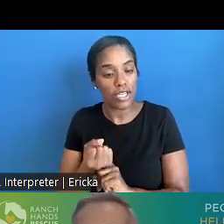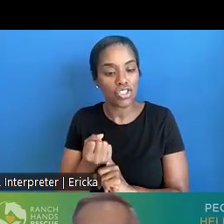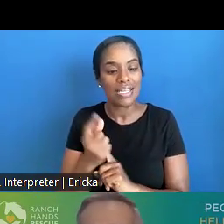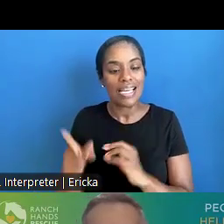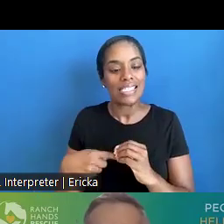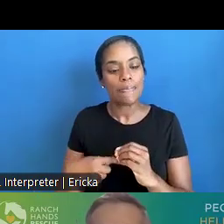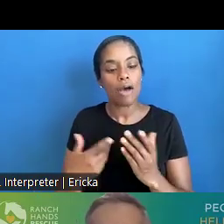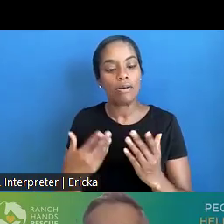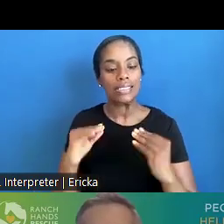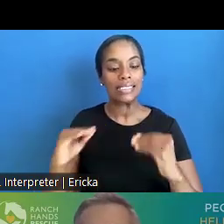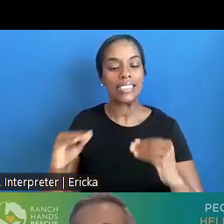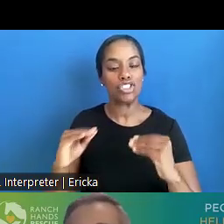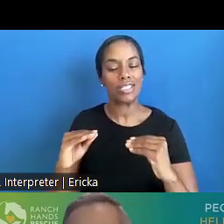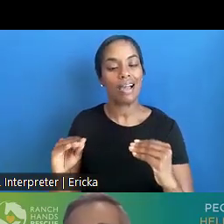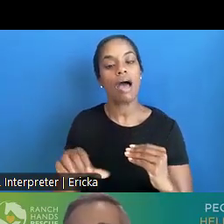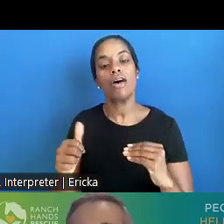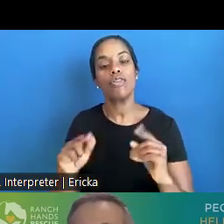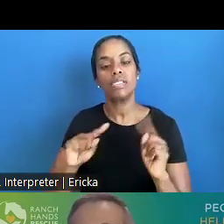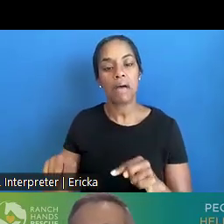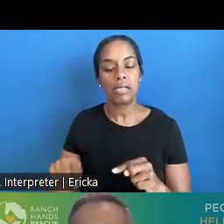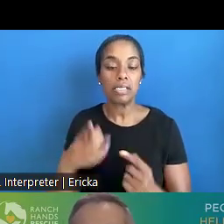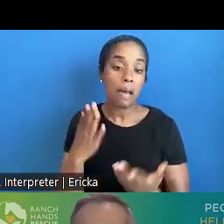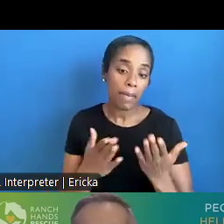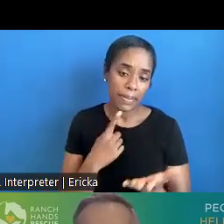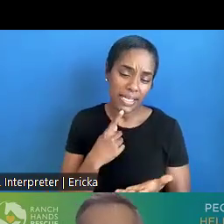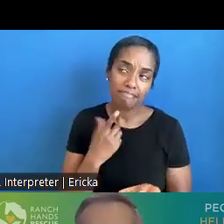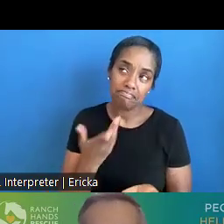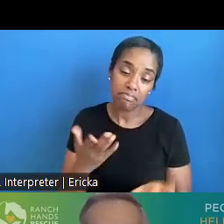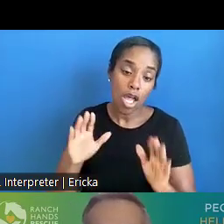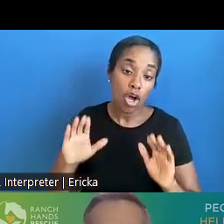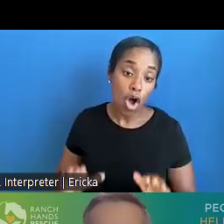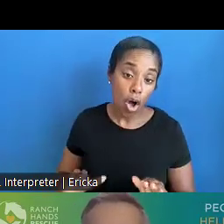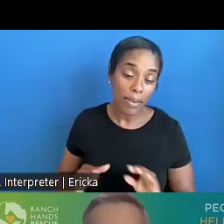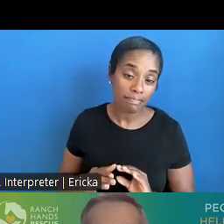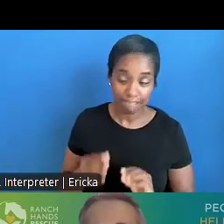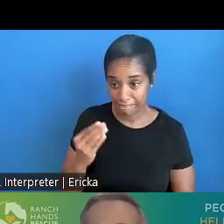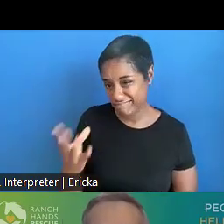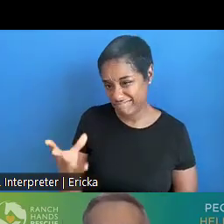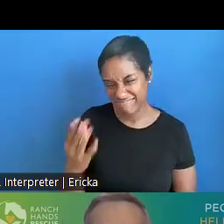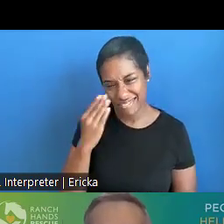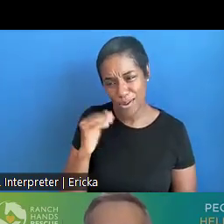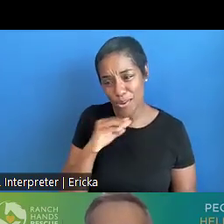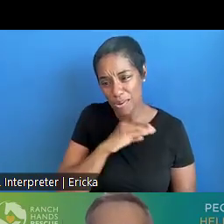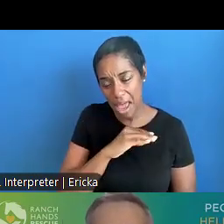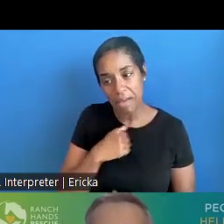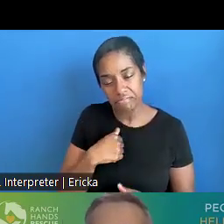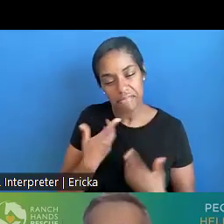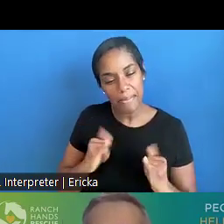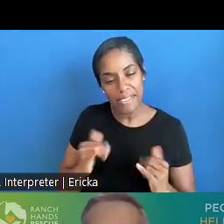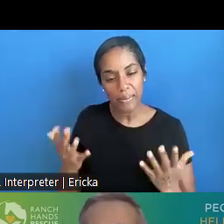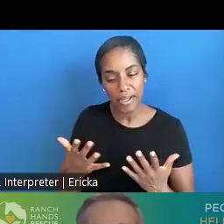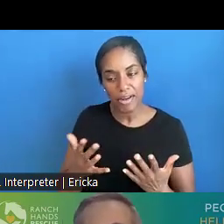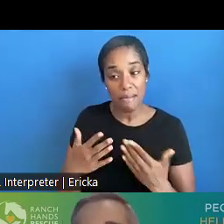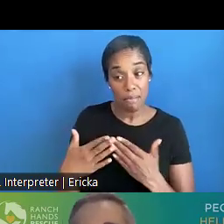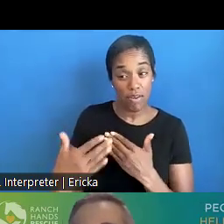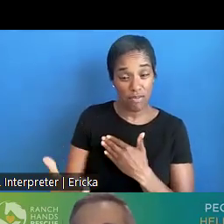steady reinforcement of, yeah, I know that you lied, but I'm still here, and here's how we're going to work through it moving forward. Okay. And